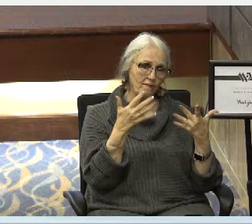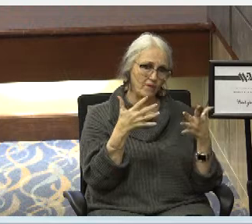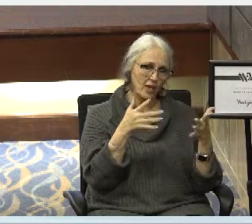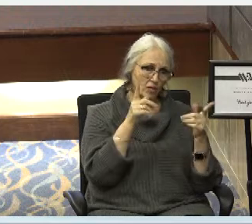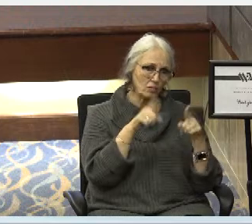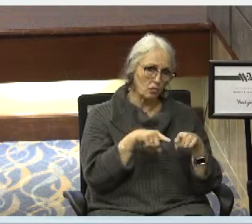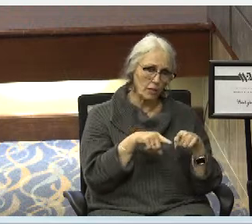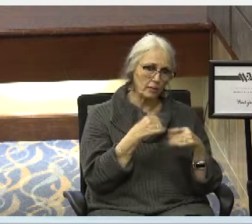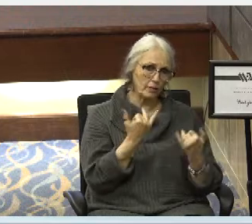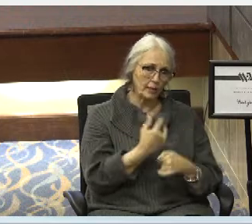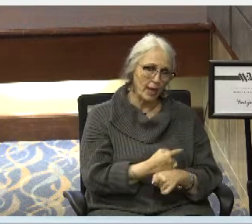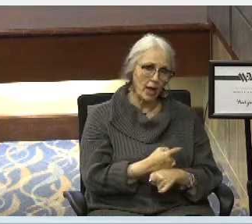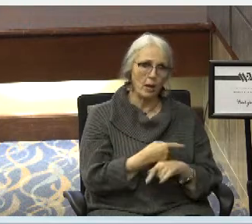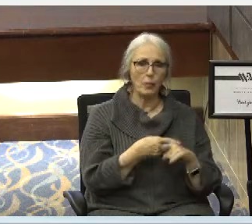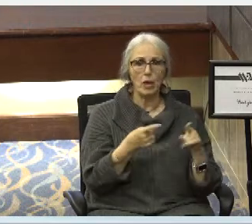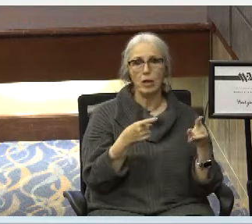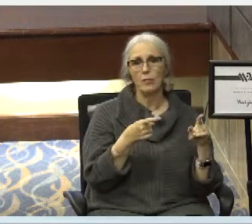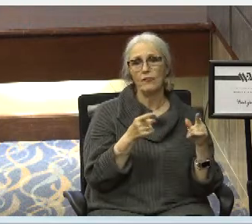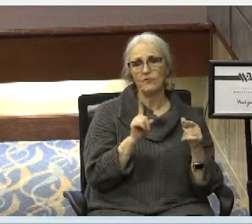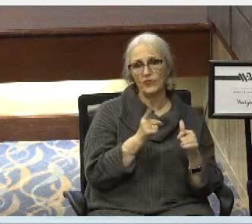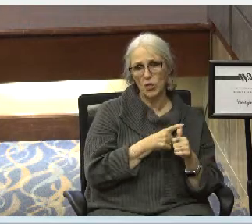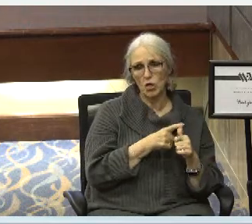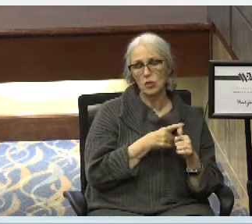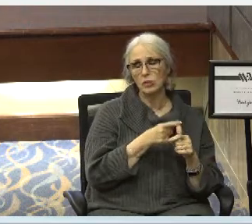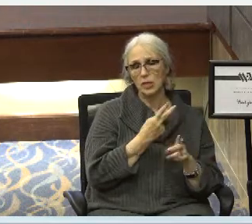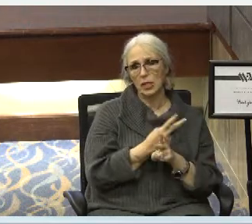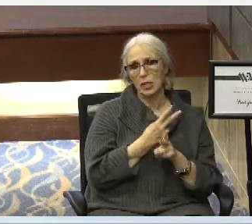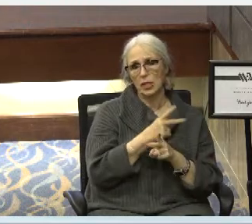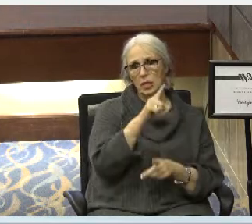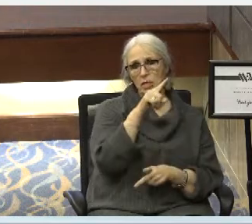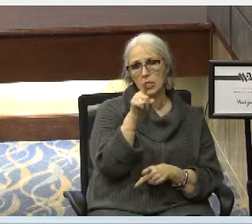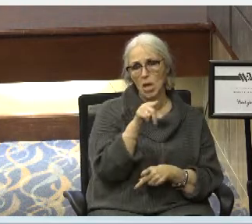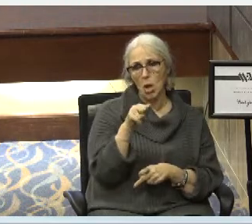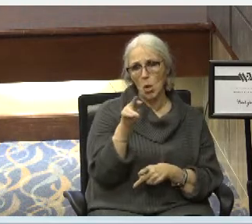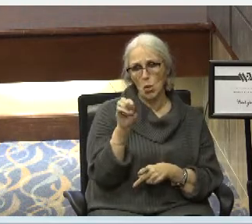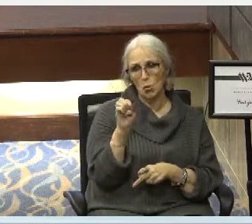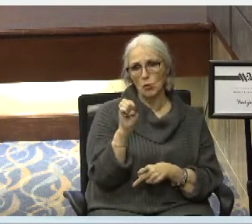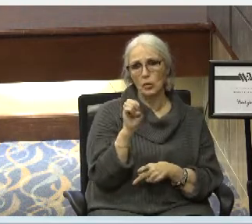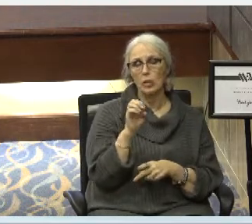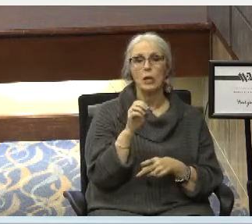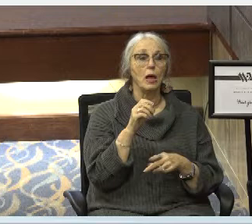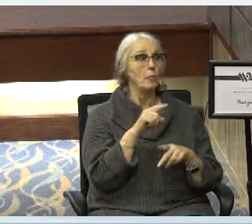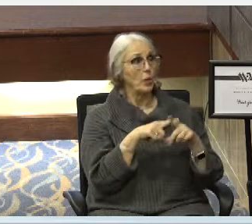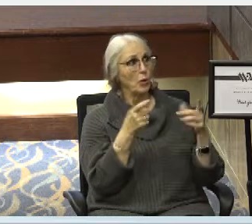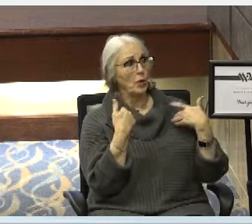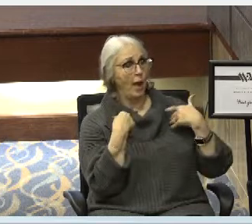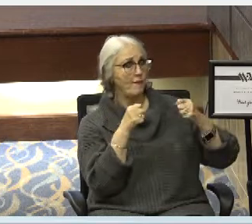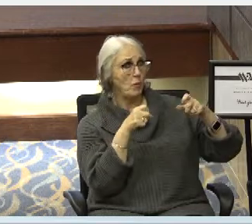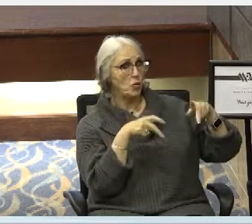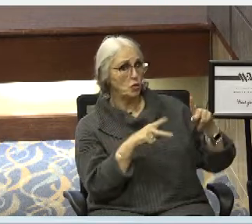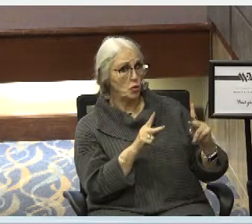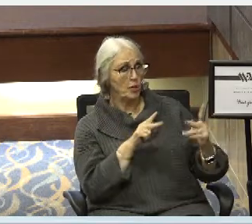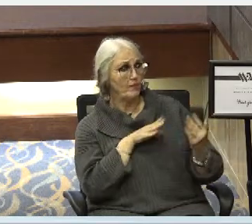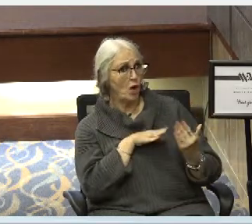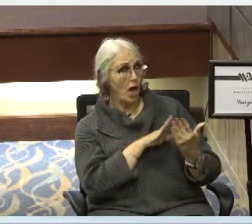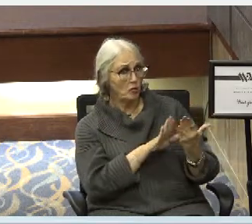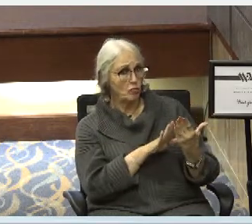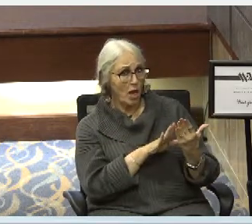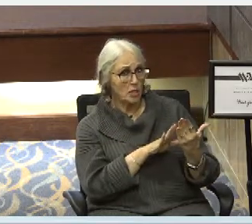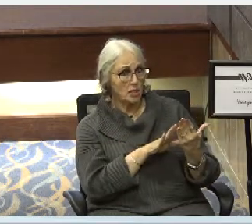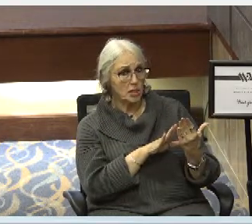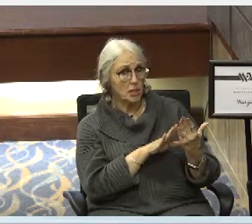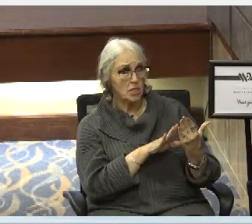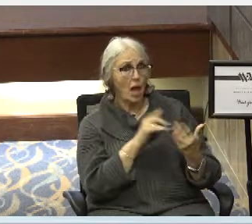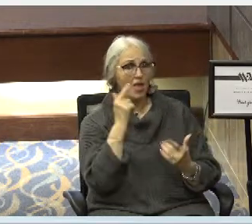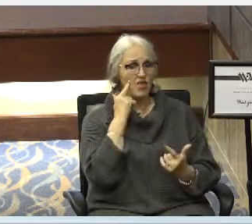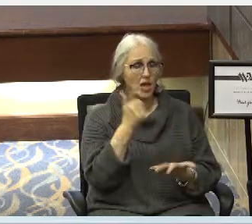to handle the zoning designation first. But there will be an opportunity for us to address, I